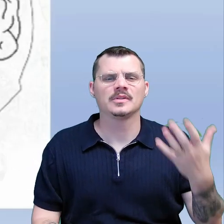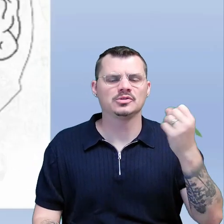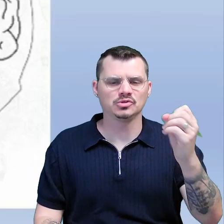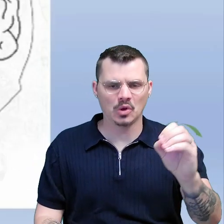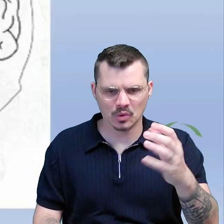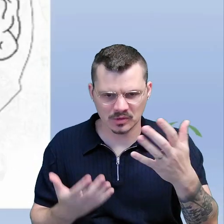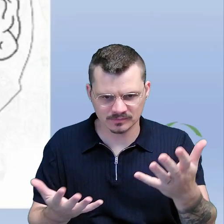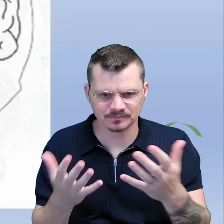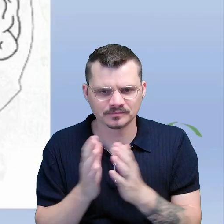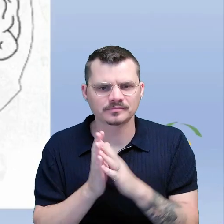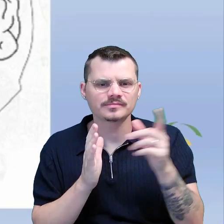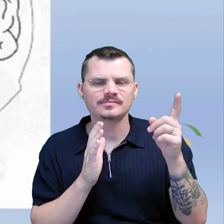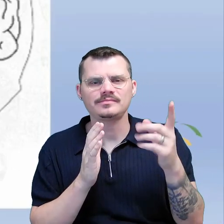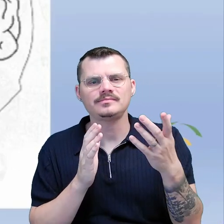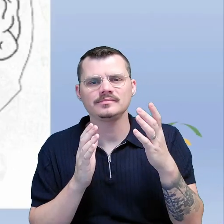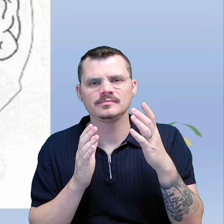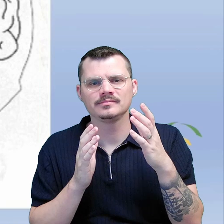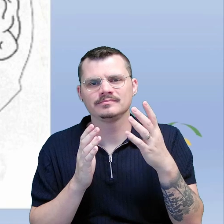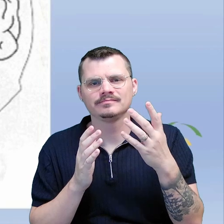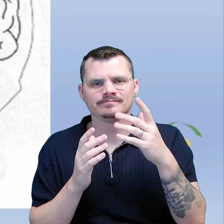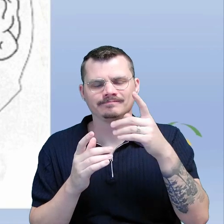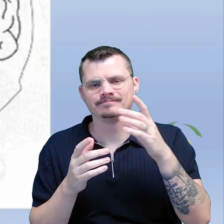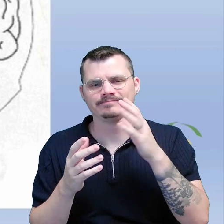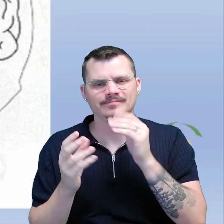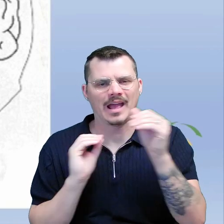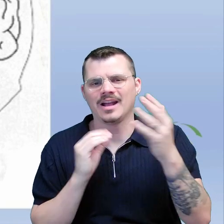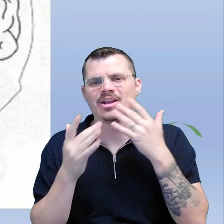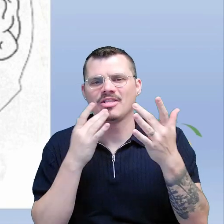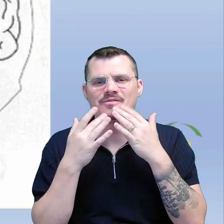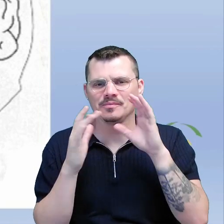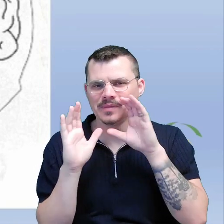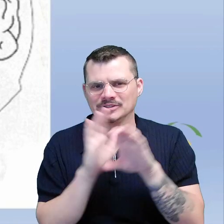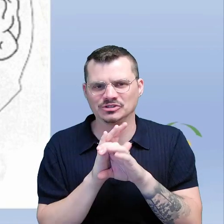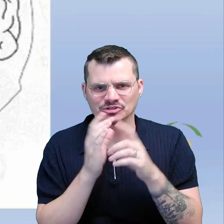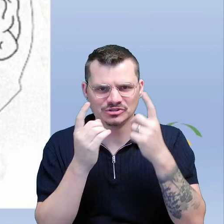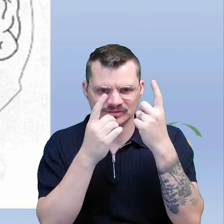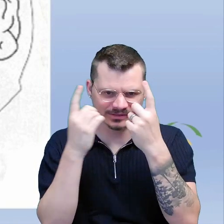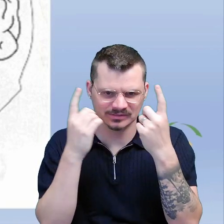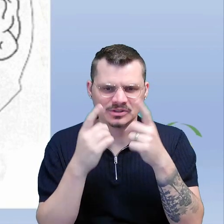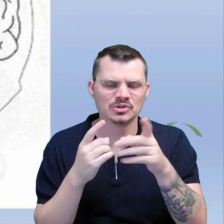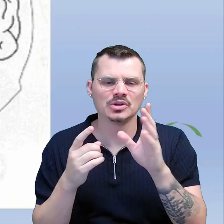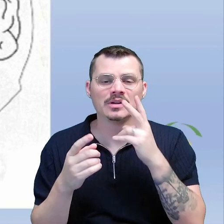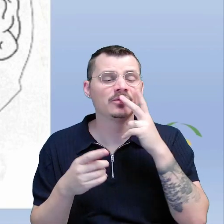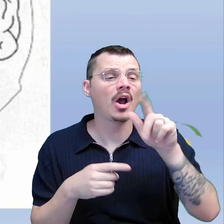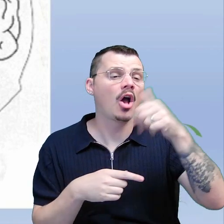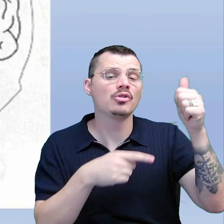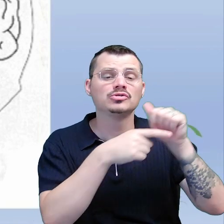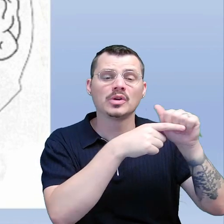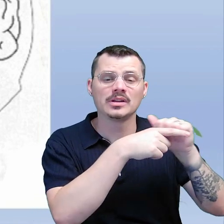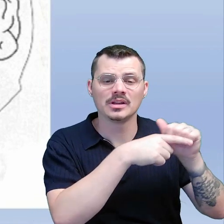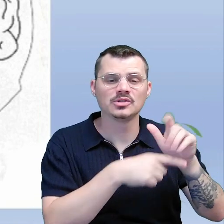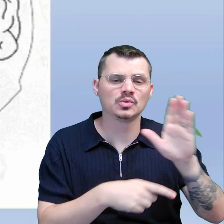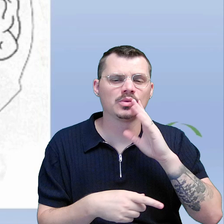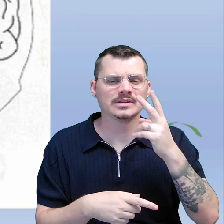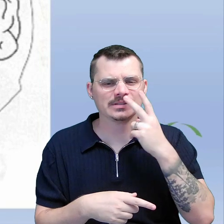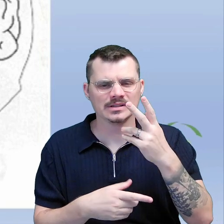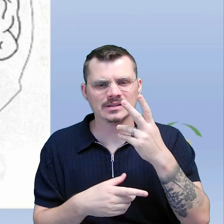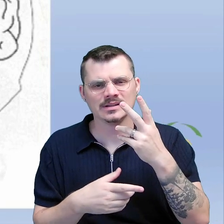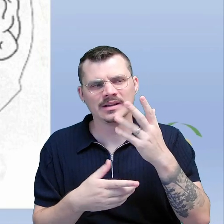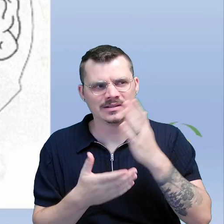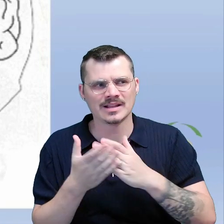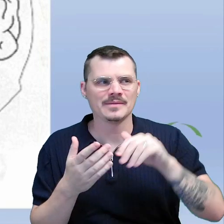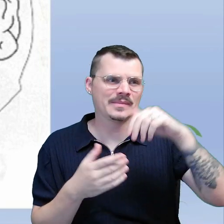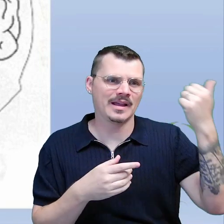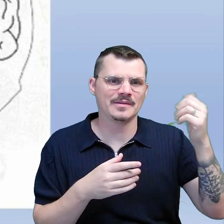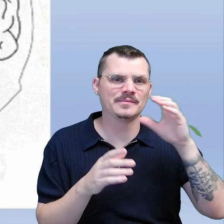So this is a not colorful brain. If you've been to any of the other seminars, you'll notice that this is not as colorful as